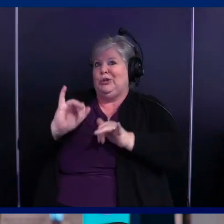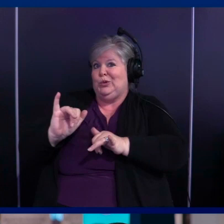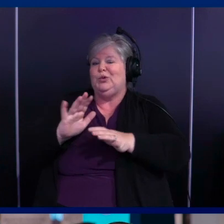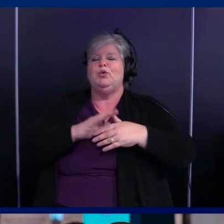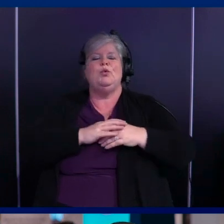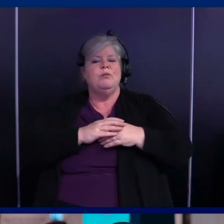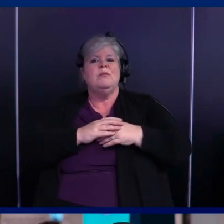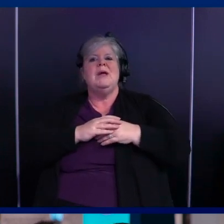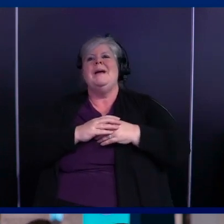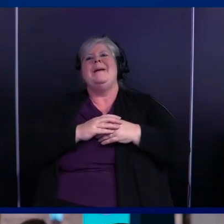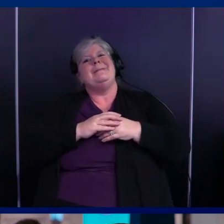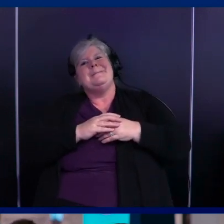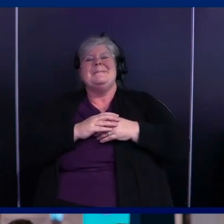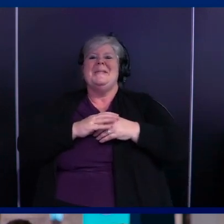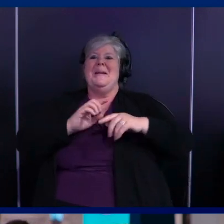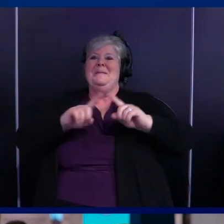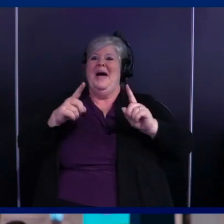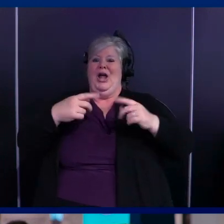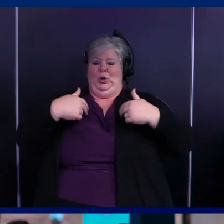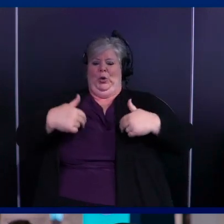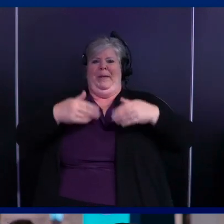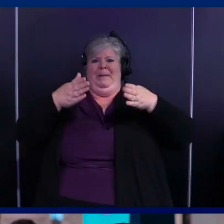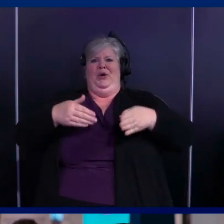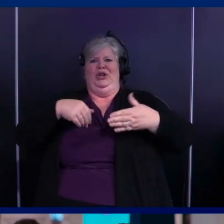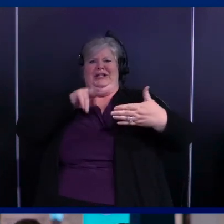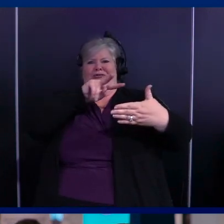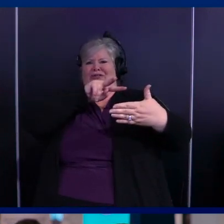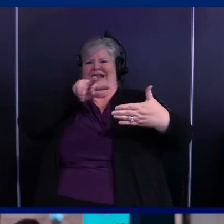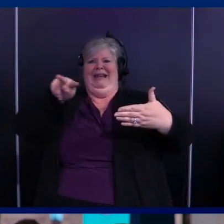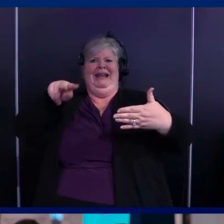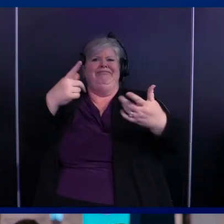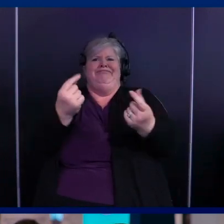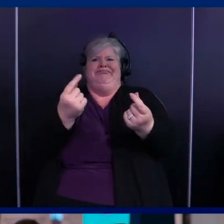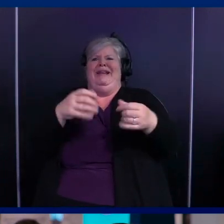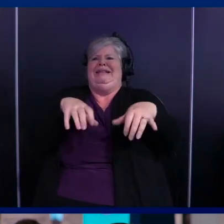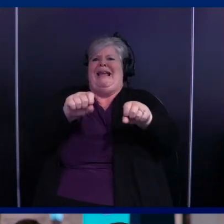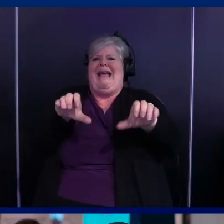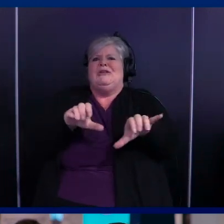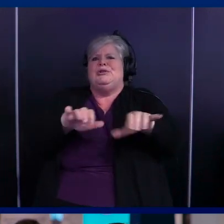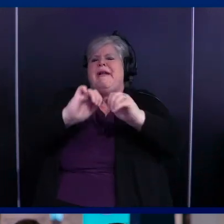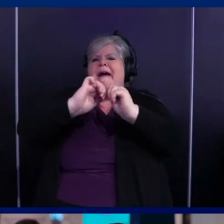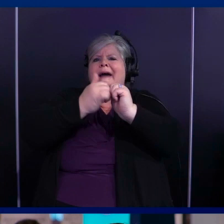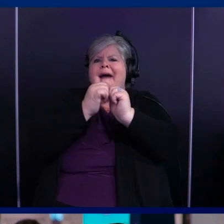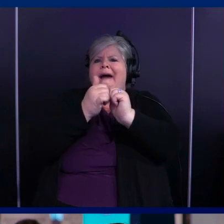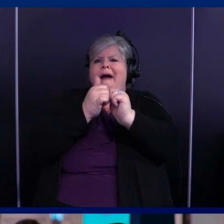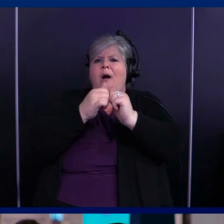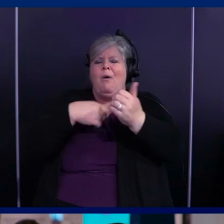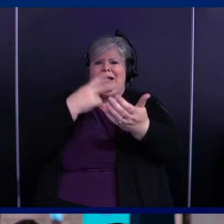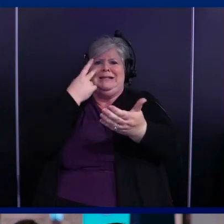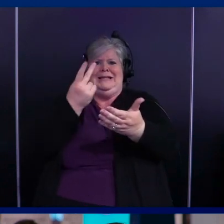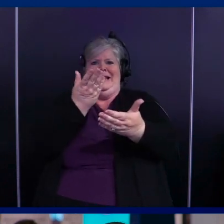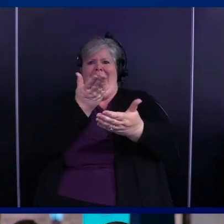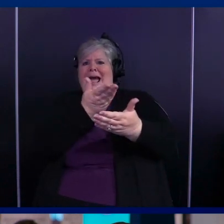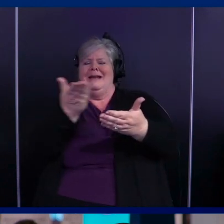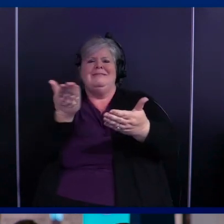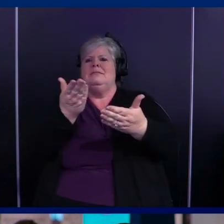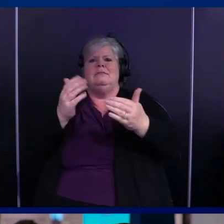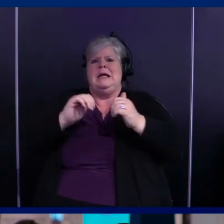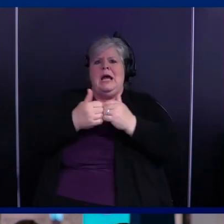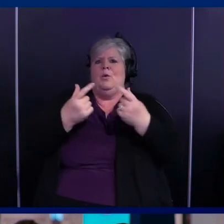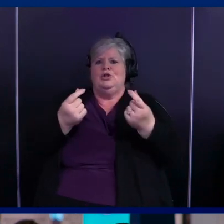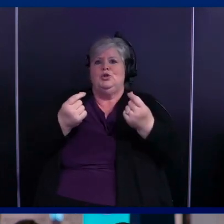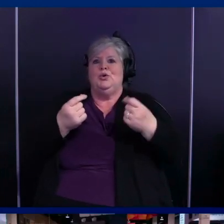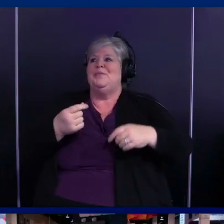it's not super actionable as a human. I don't know what to do when I look at this particular record. And as an incident